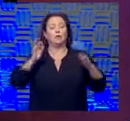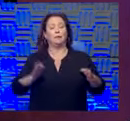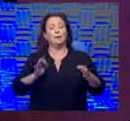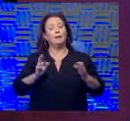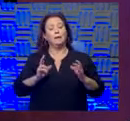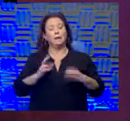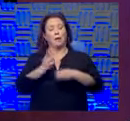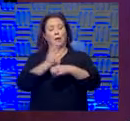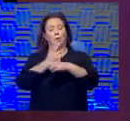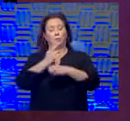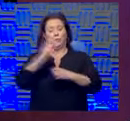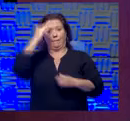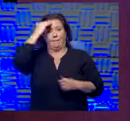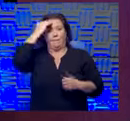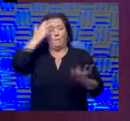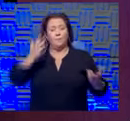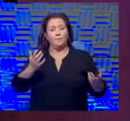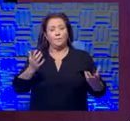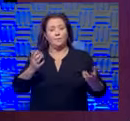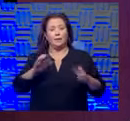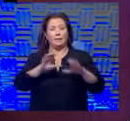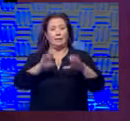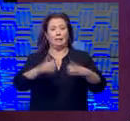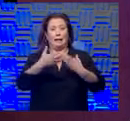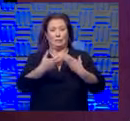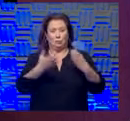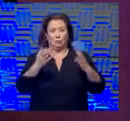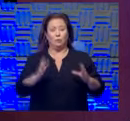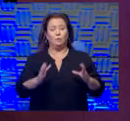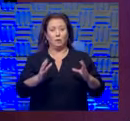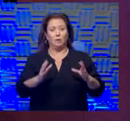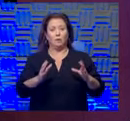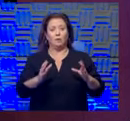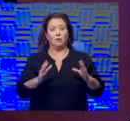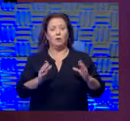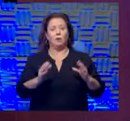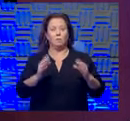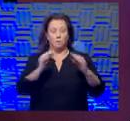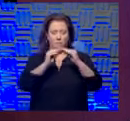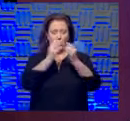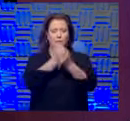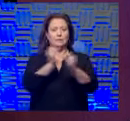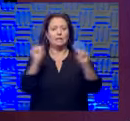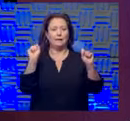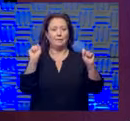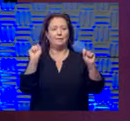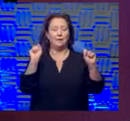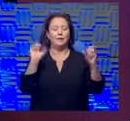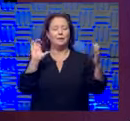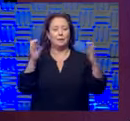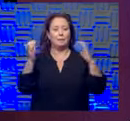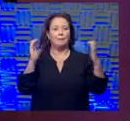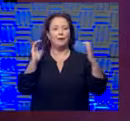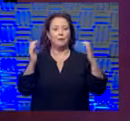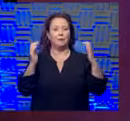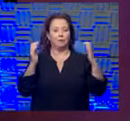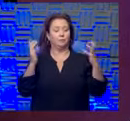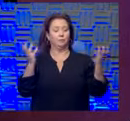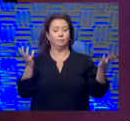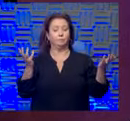principles. I think the classroom is going to be probably more safe than it would have been.